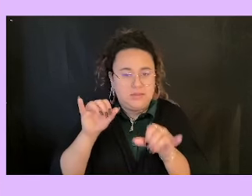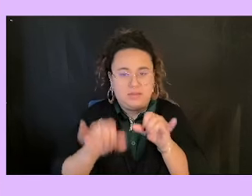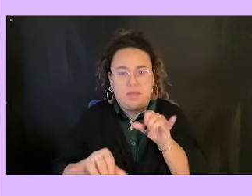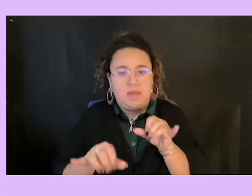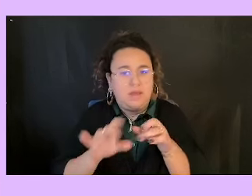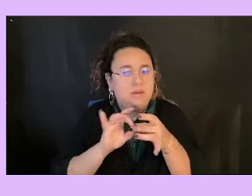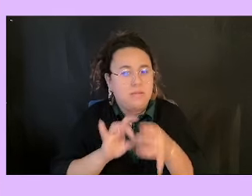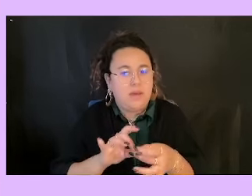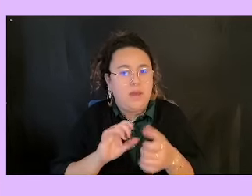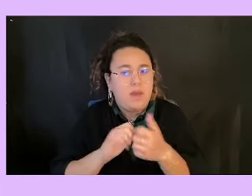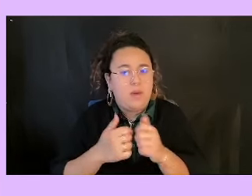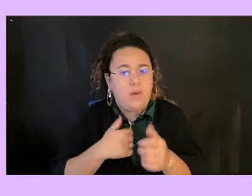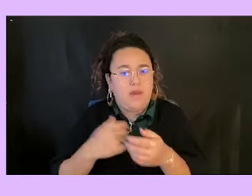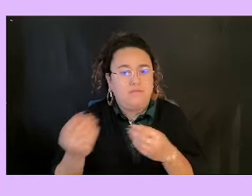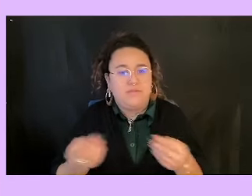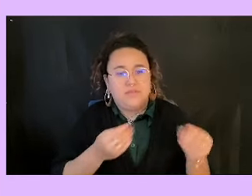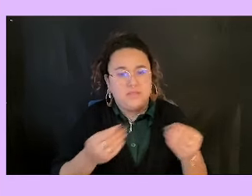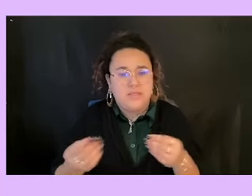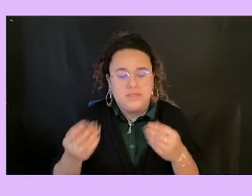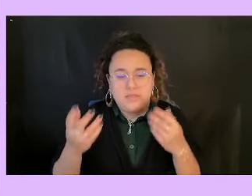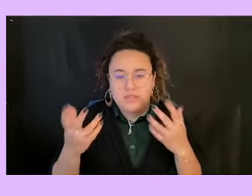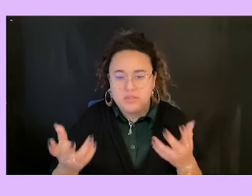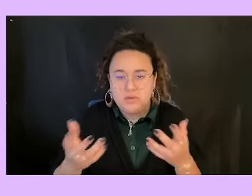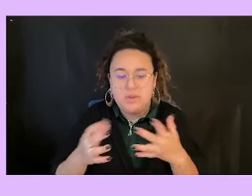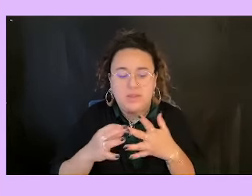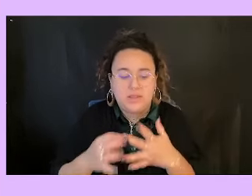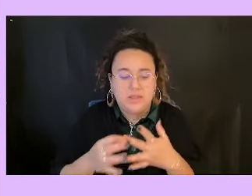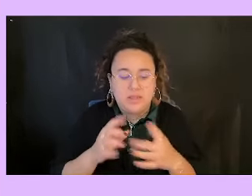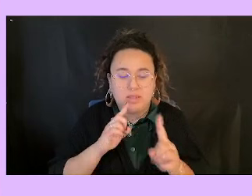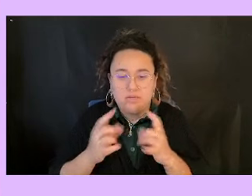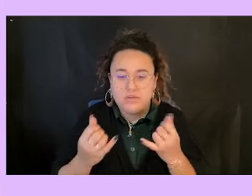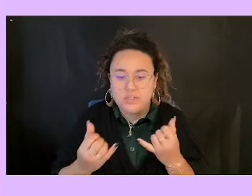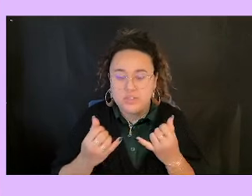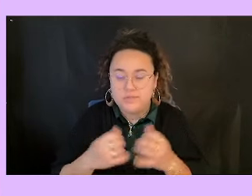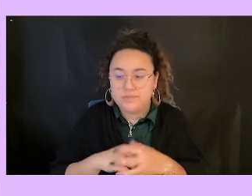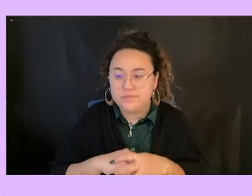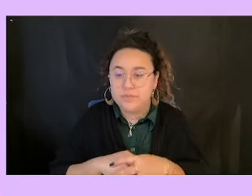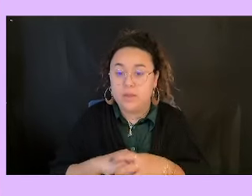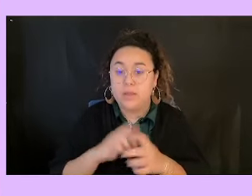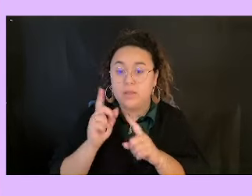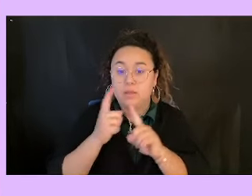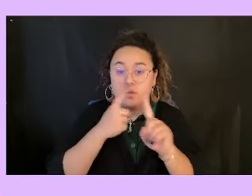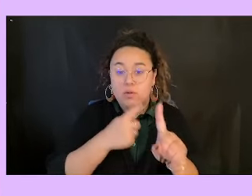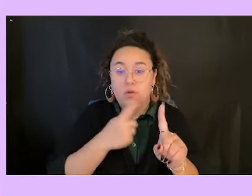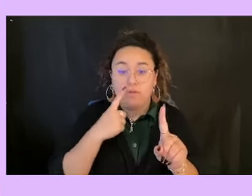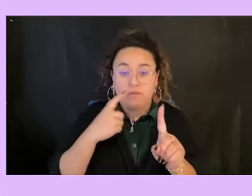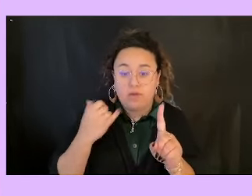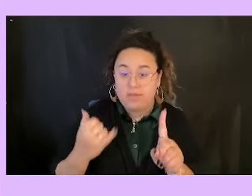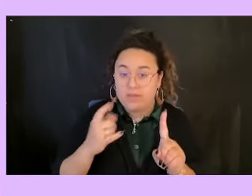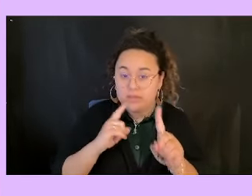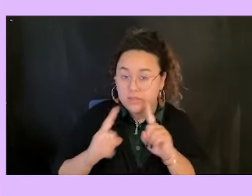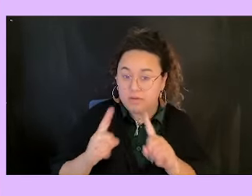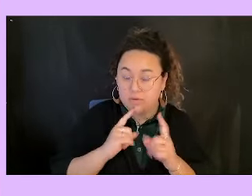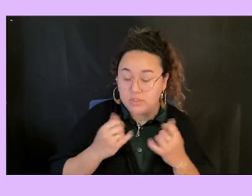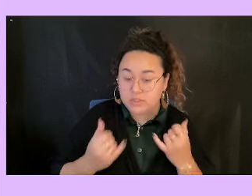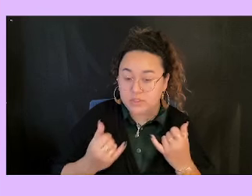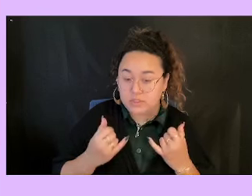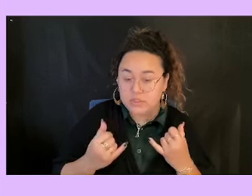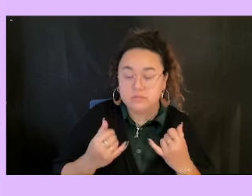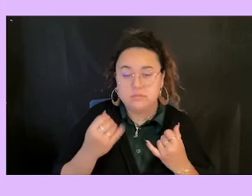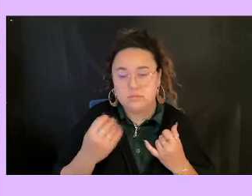will be facilitating and leading our conversation today. The goals for this conversation are